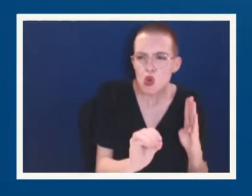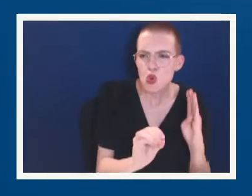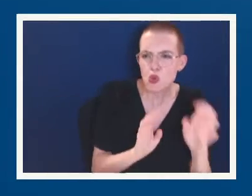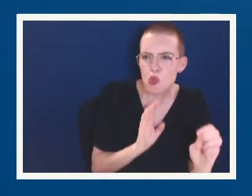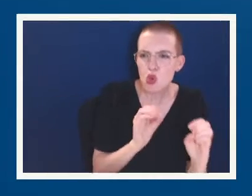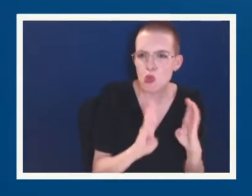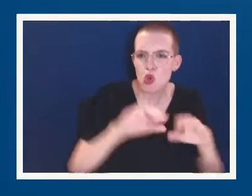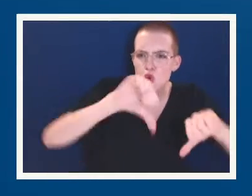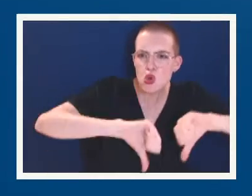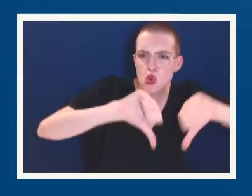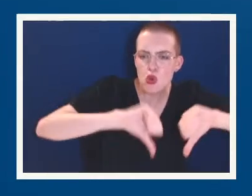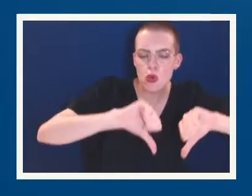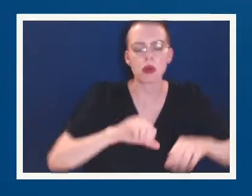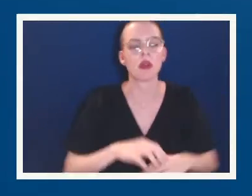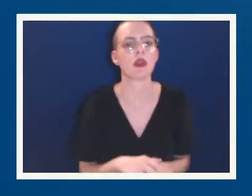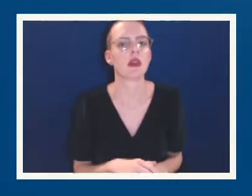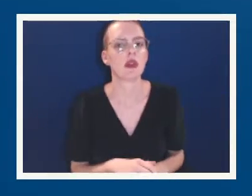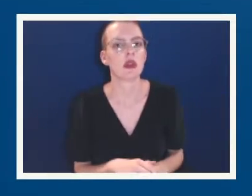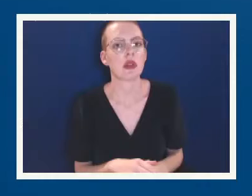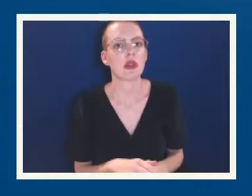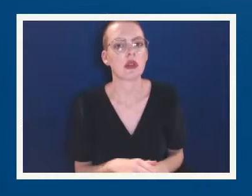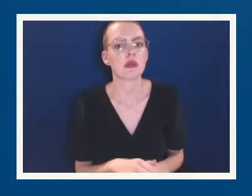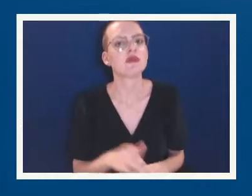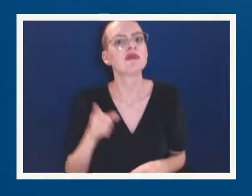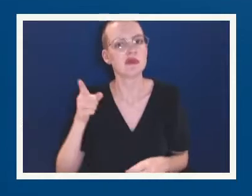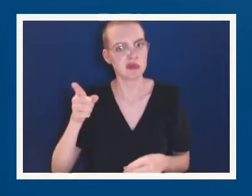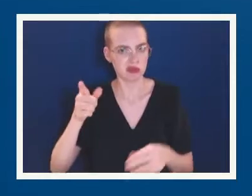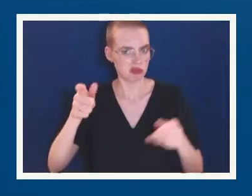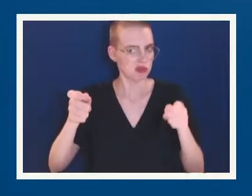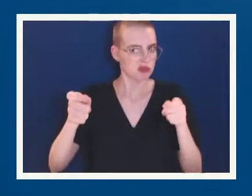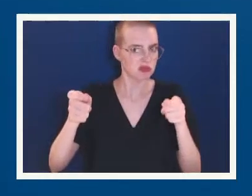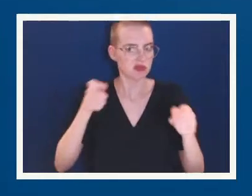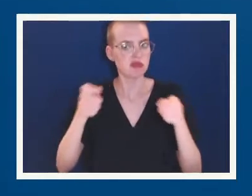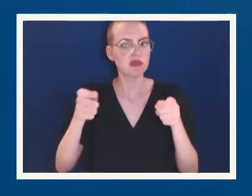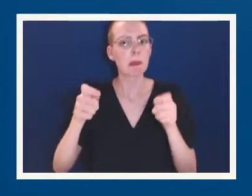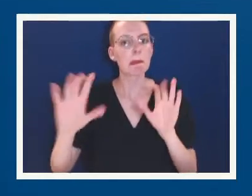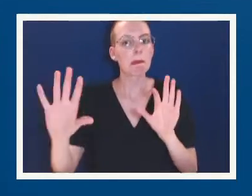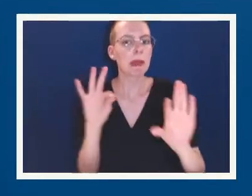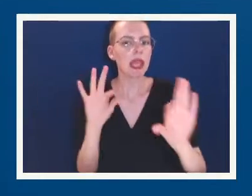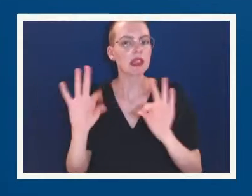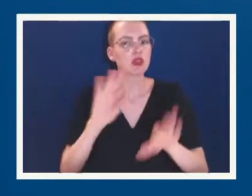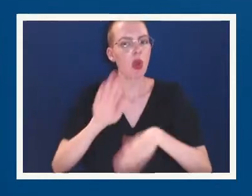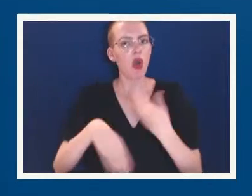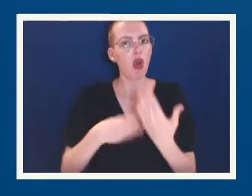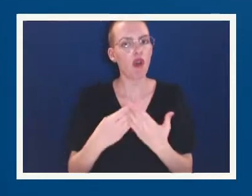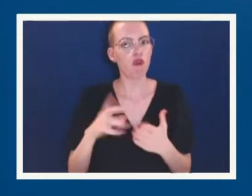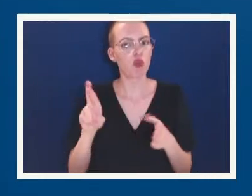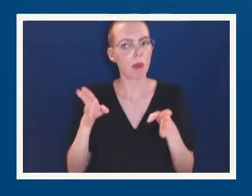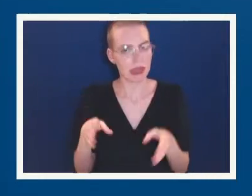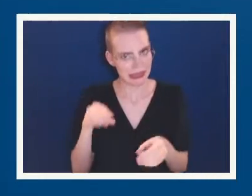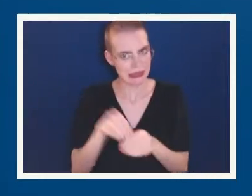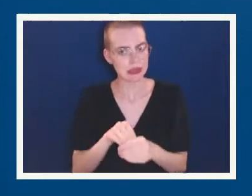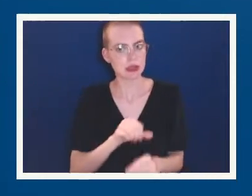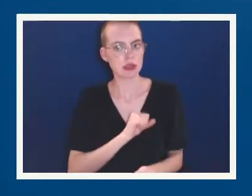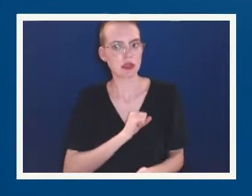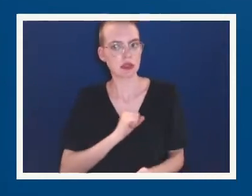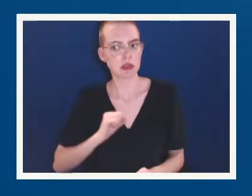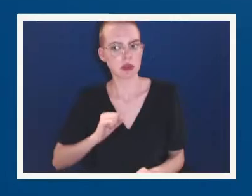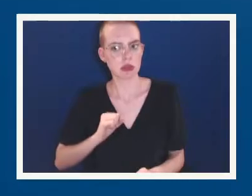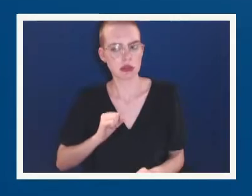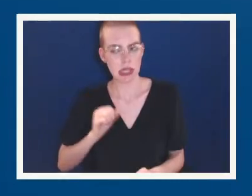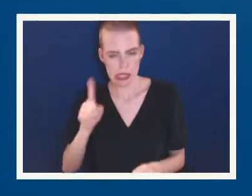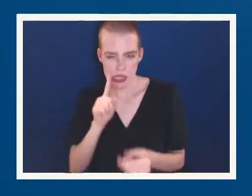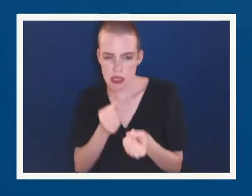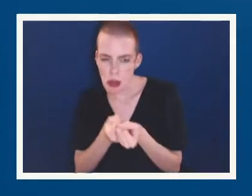who's in charge of electing the Republicans in the Senate. He's the guy pushing